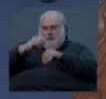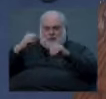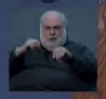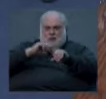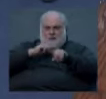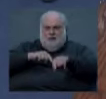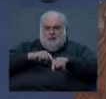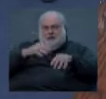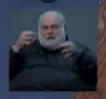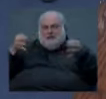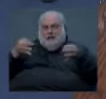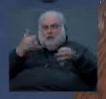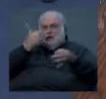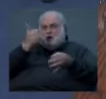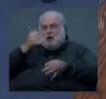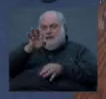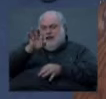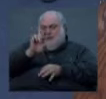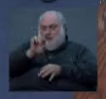I called 911.